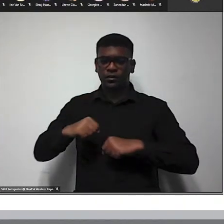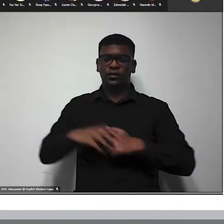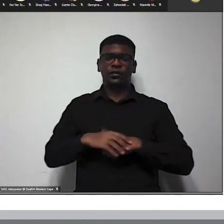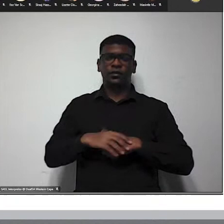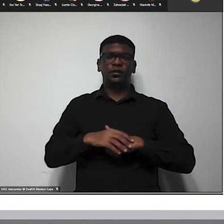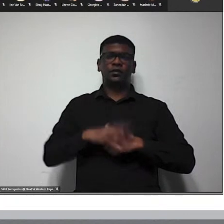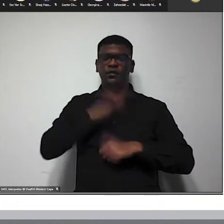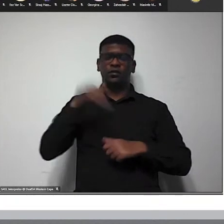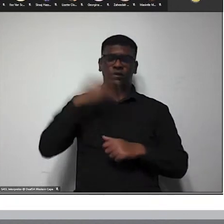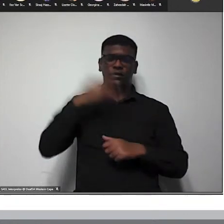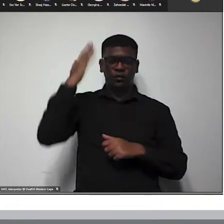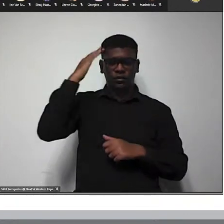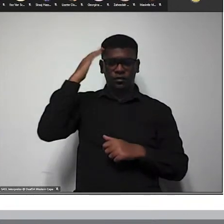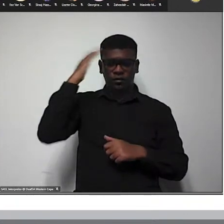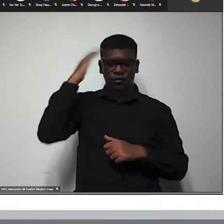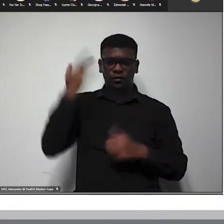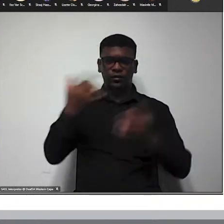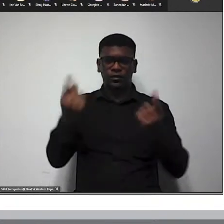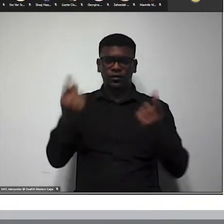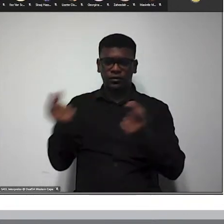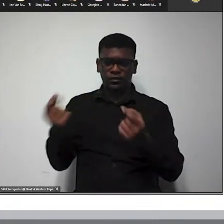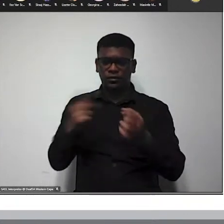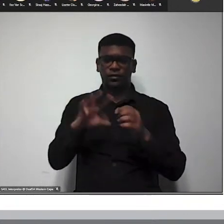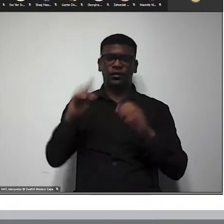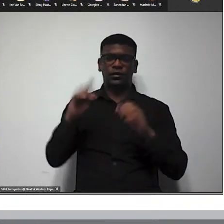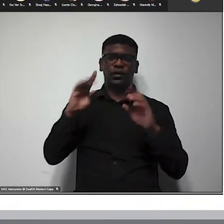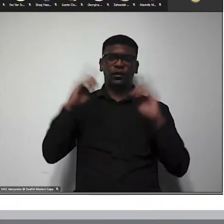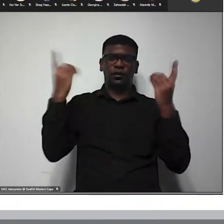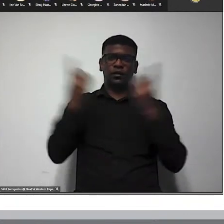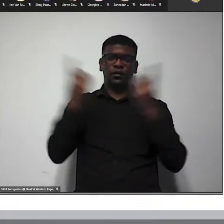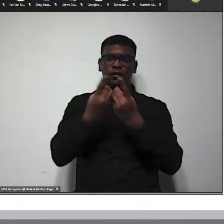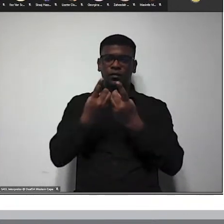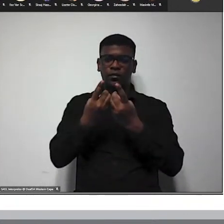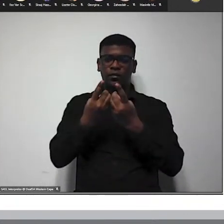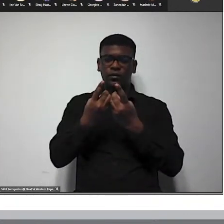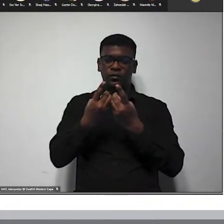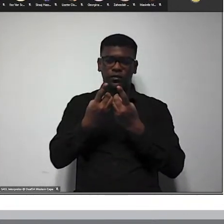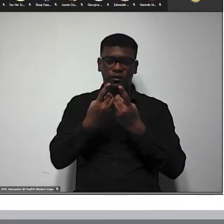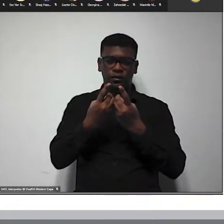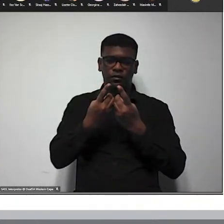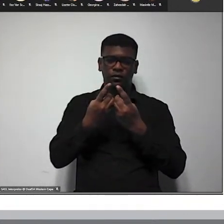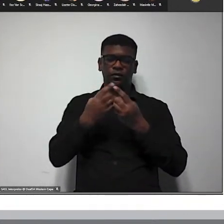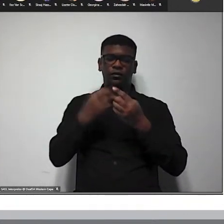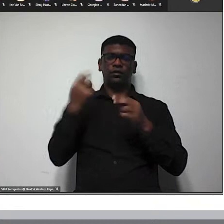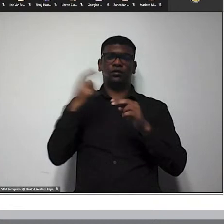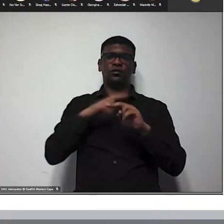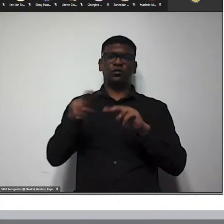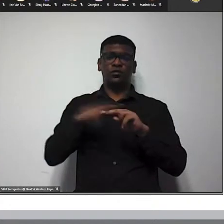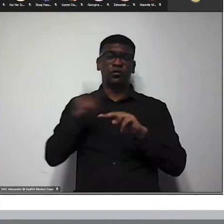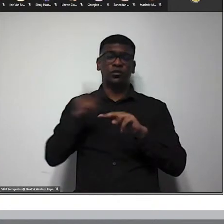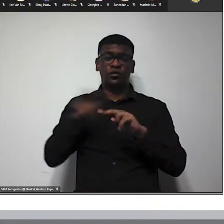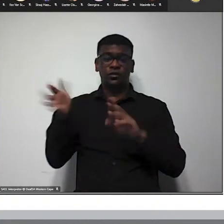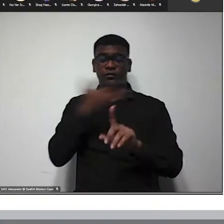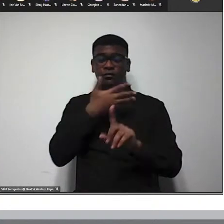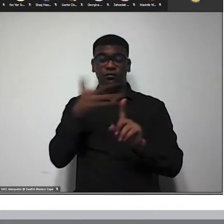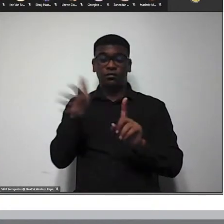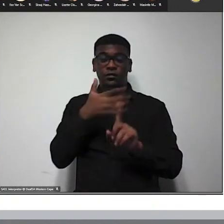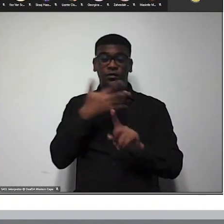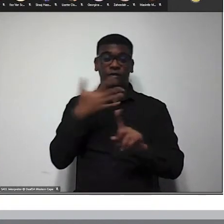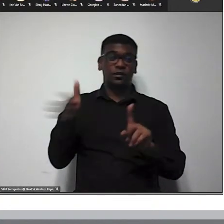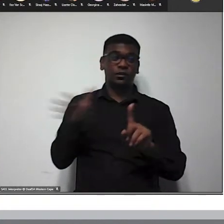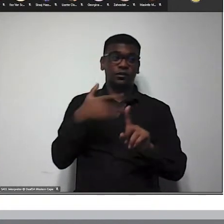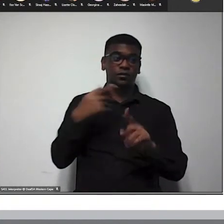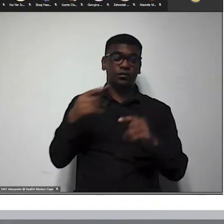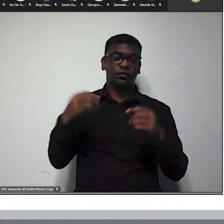know what is it that has been done by the department, you know, to lobby, you know, using their persuasive powers to make sure that we